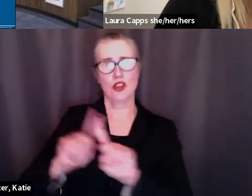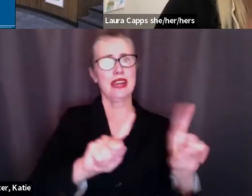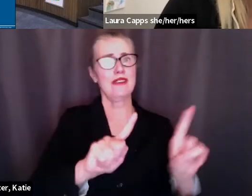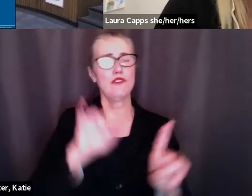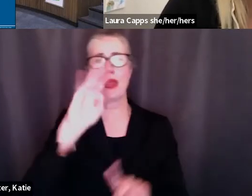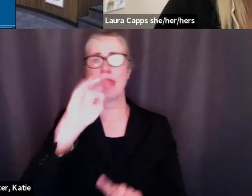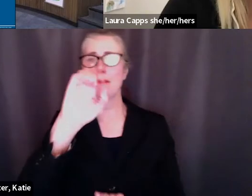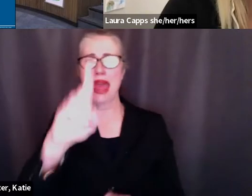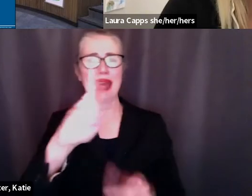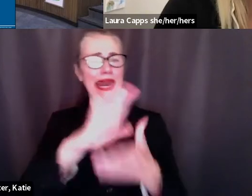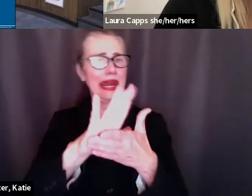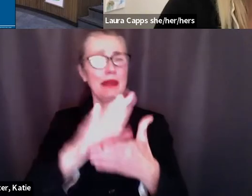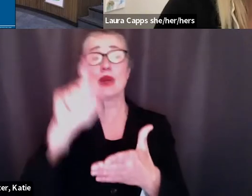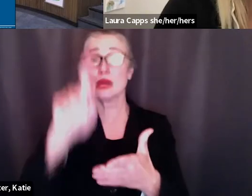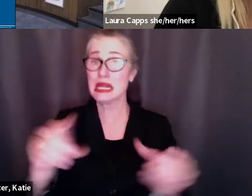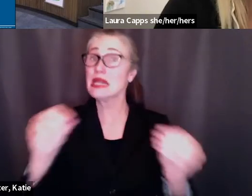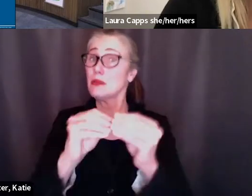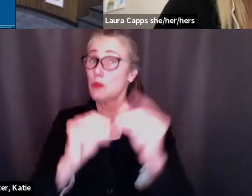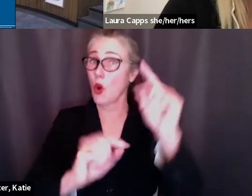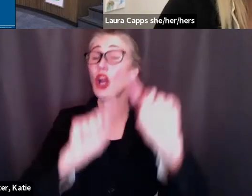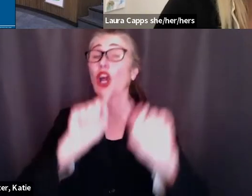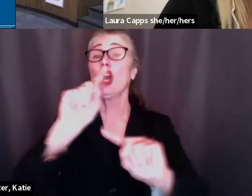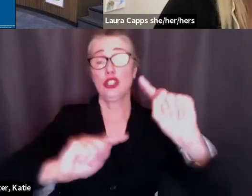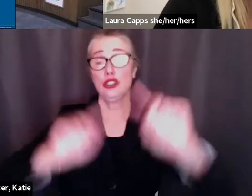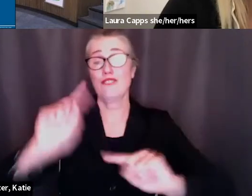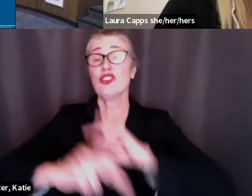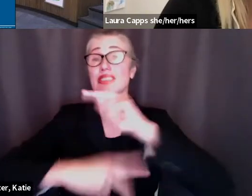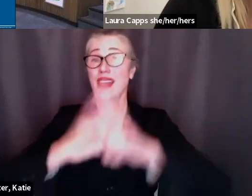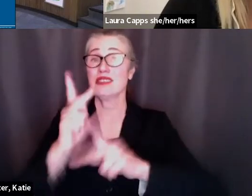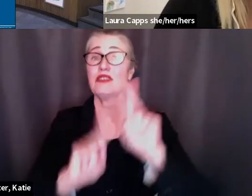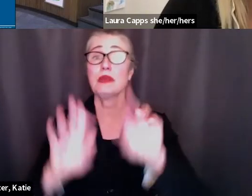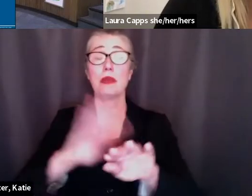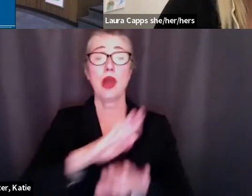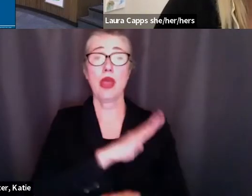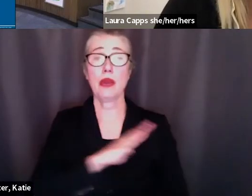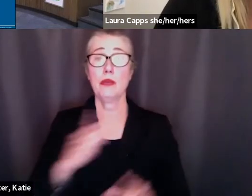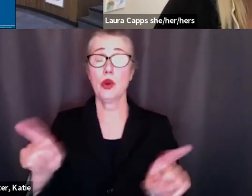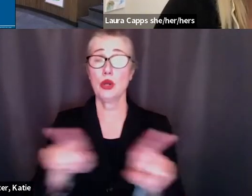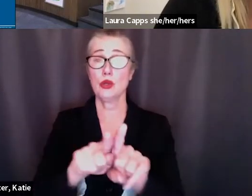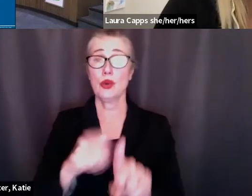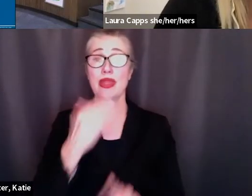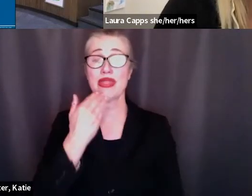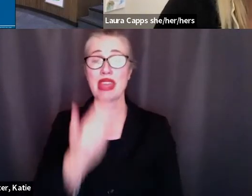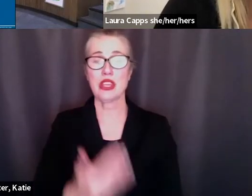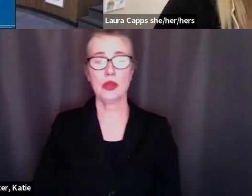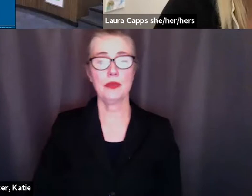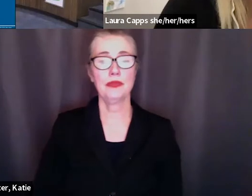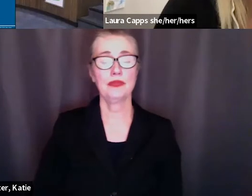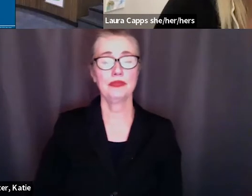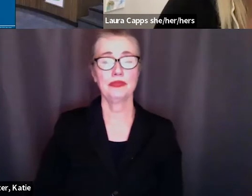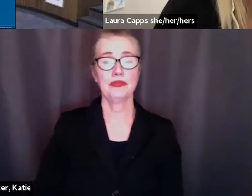boards thank you for your time thank you next speaker is luis catalan